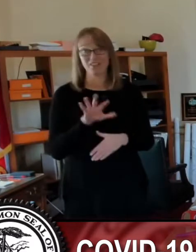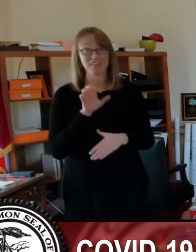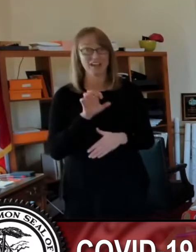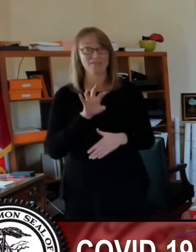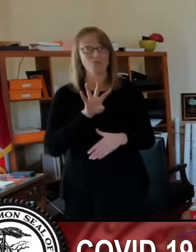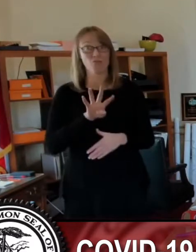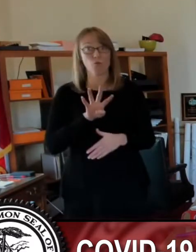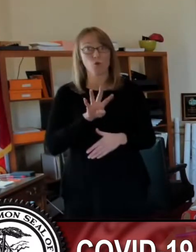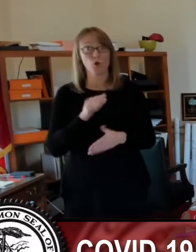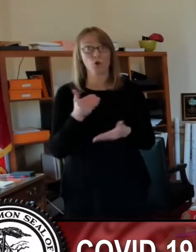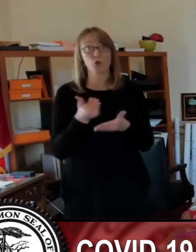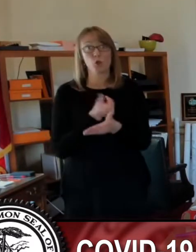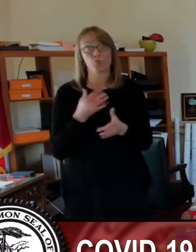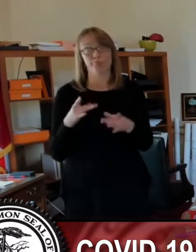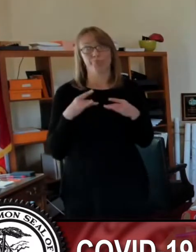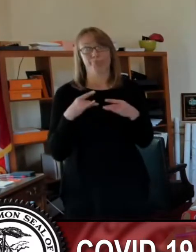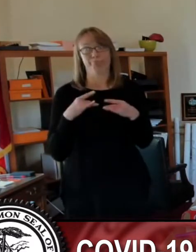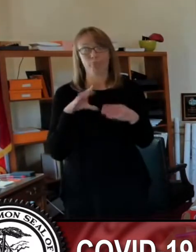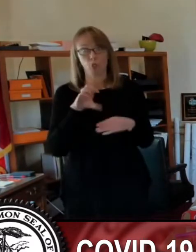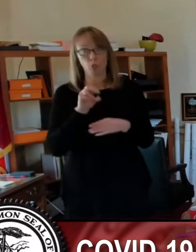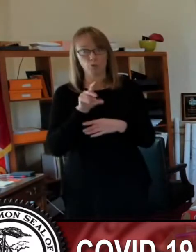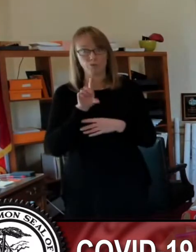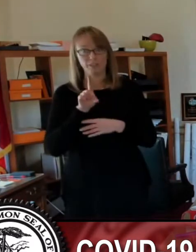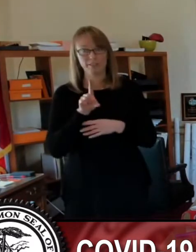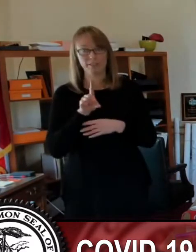cases in the city of St. Louis.